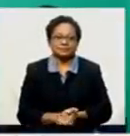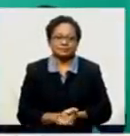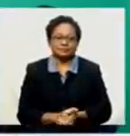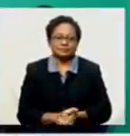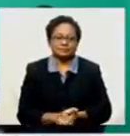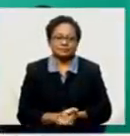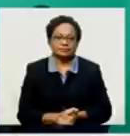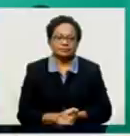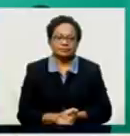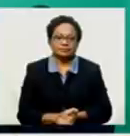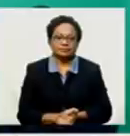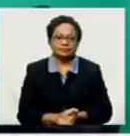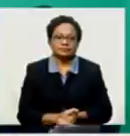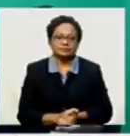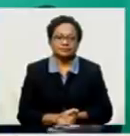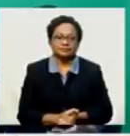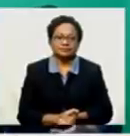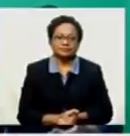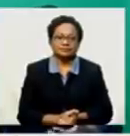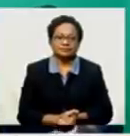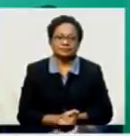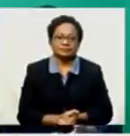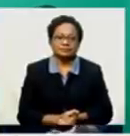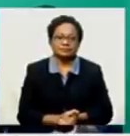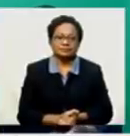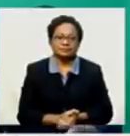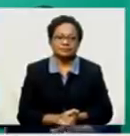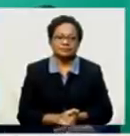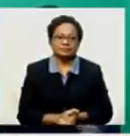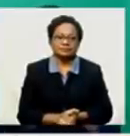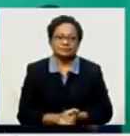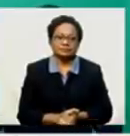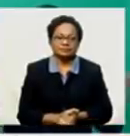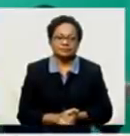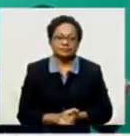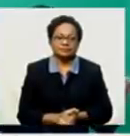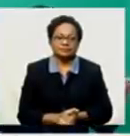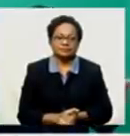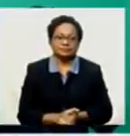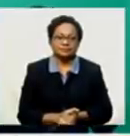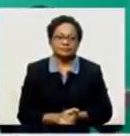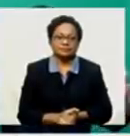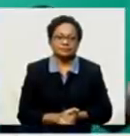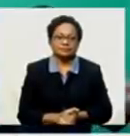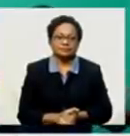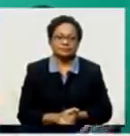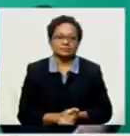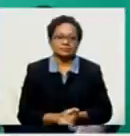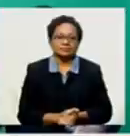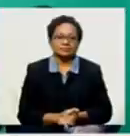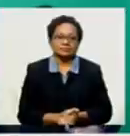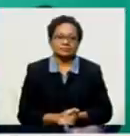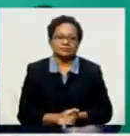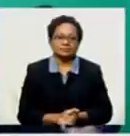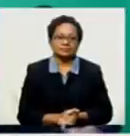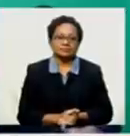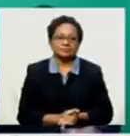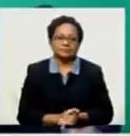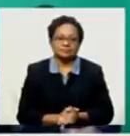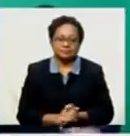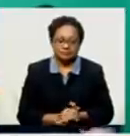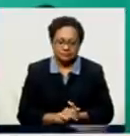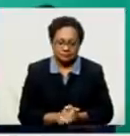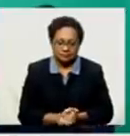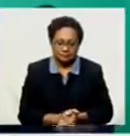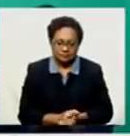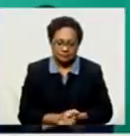37,206 in Nandi Lotoka area. Suva Nosuri Levy, 81,430. Total funds disbursed in a